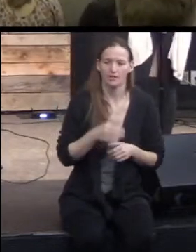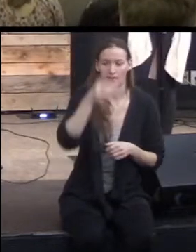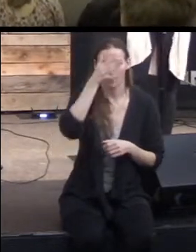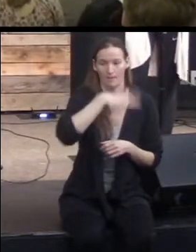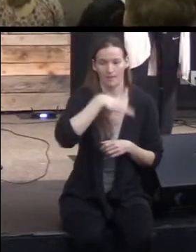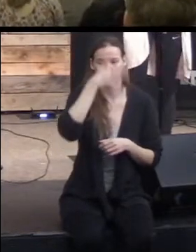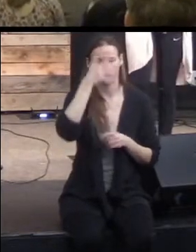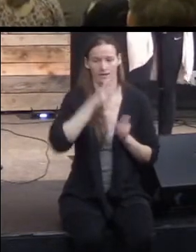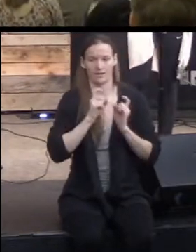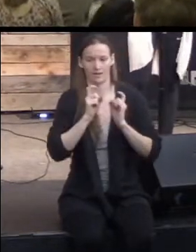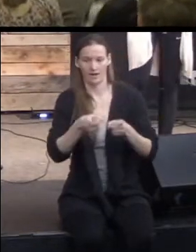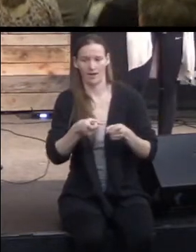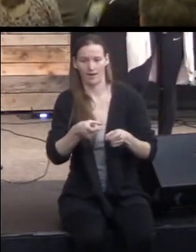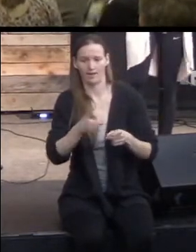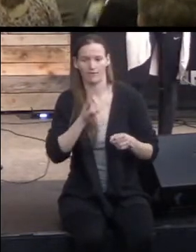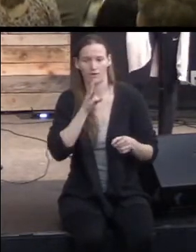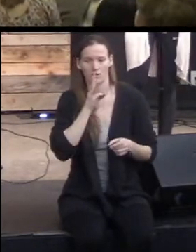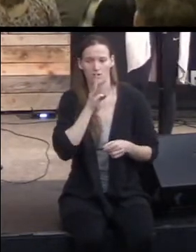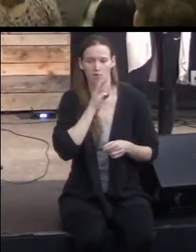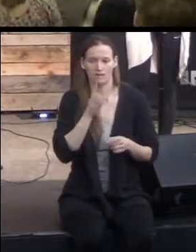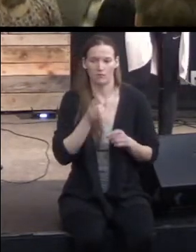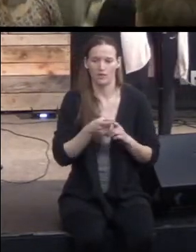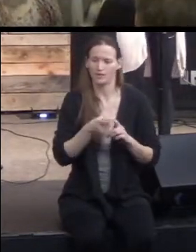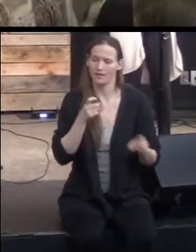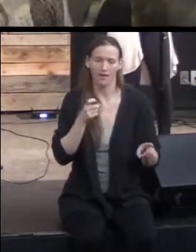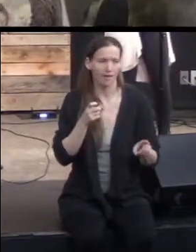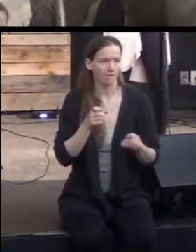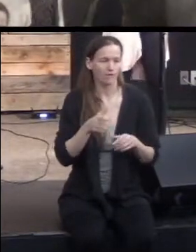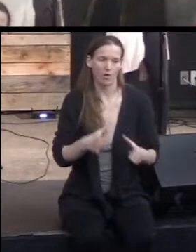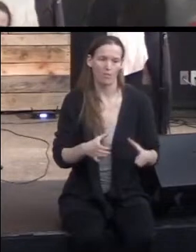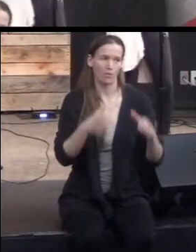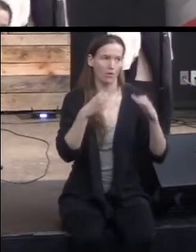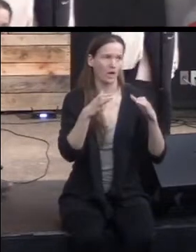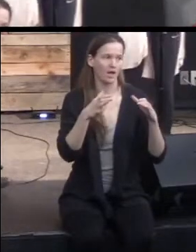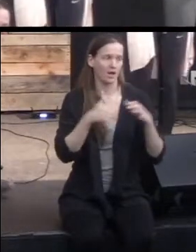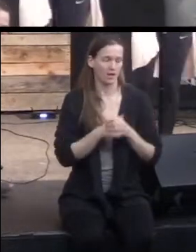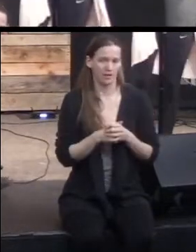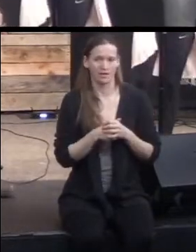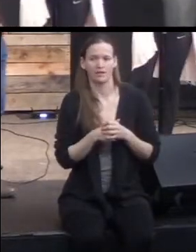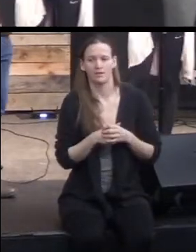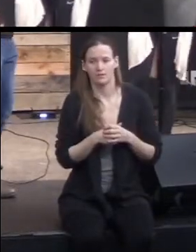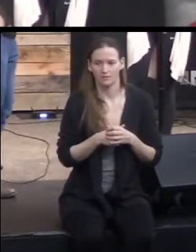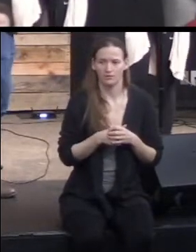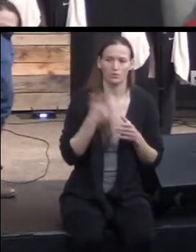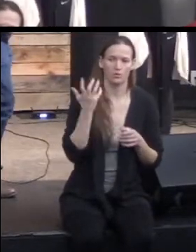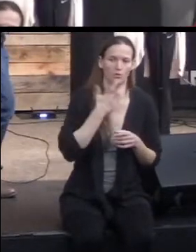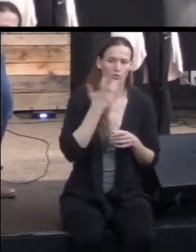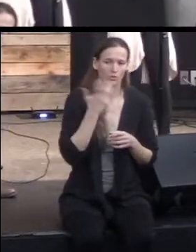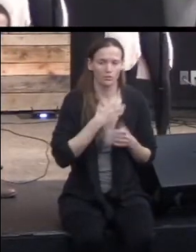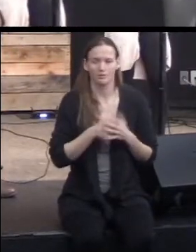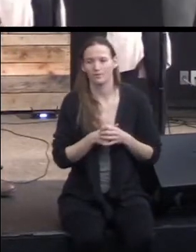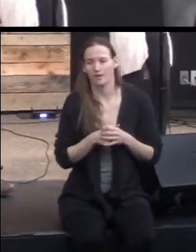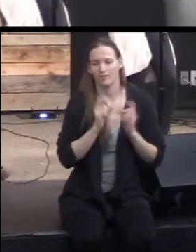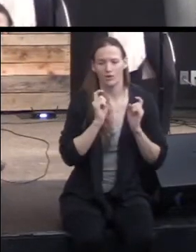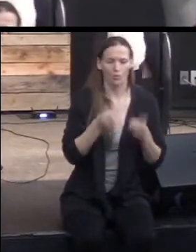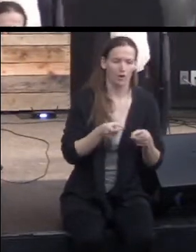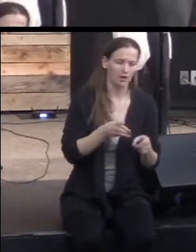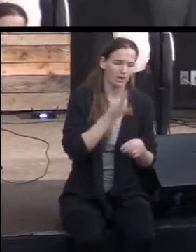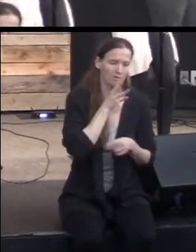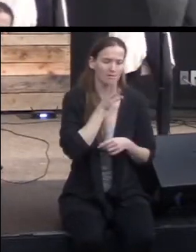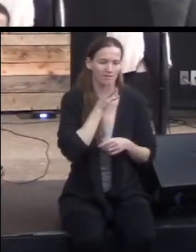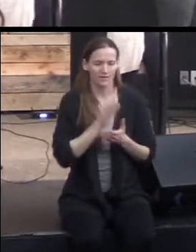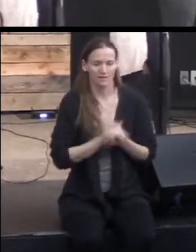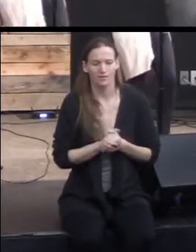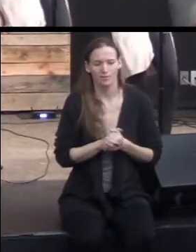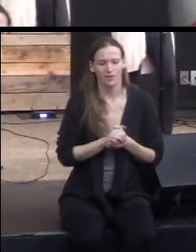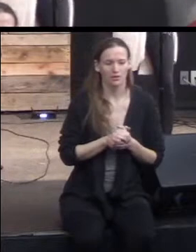man he who gave her water. Water. He gave her water. And it was not from the well. Oh, he gave her water. Gave her water. He